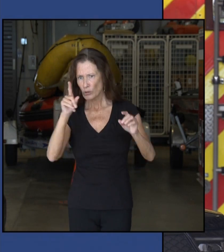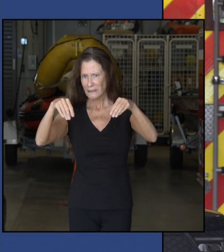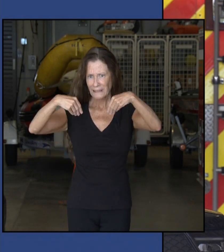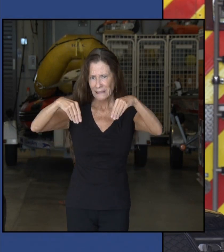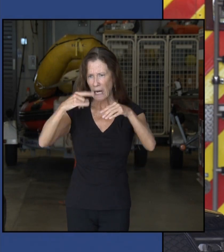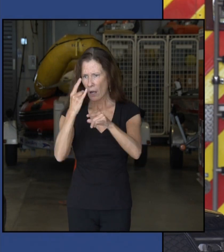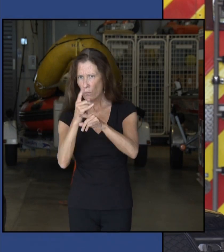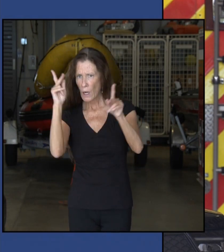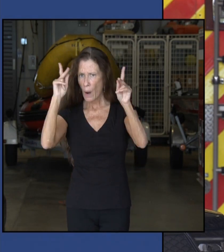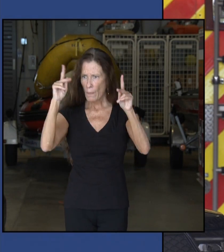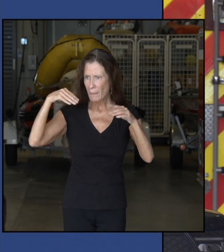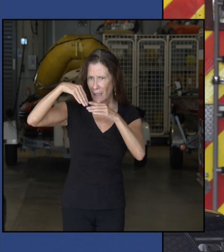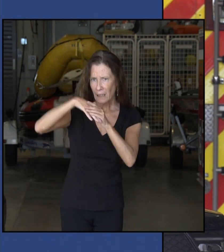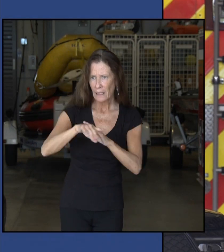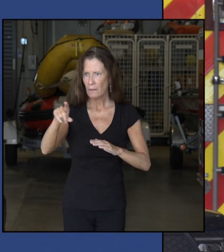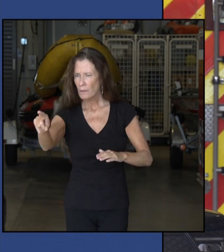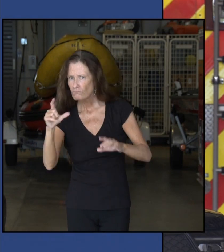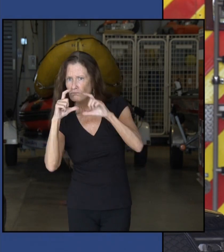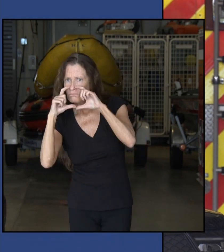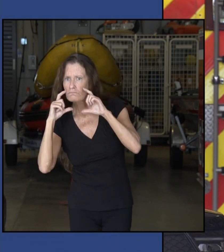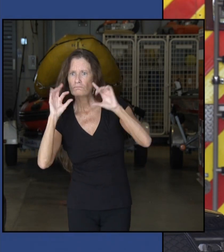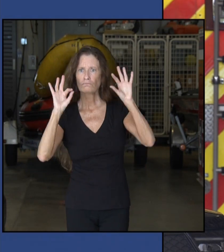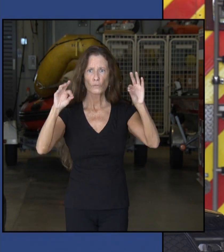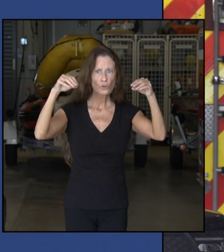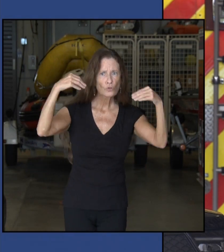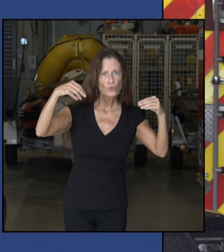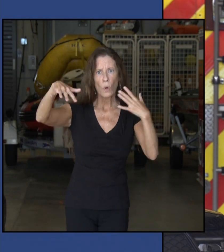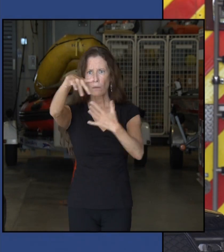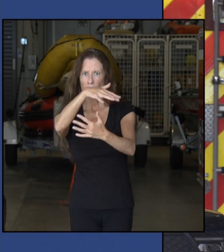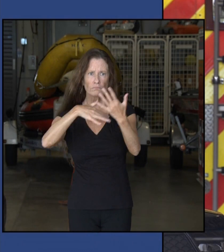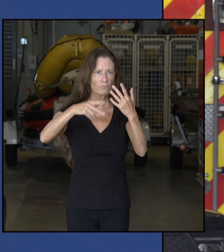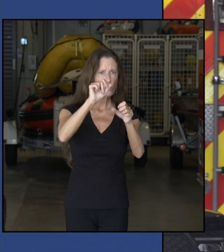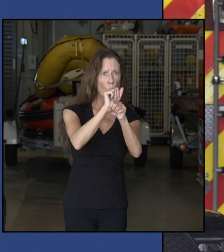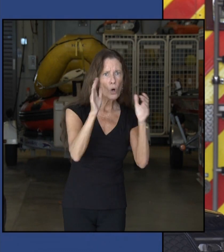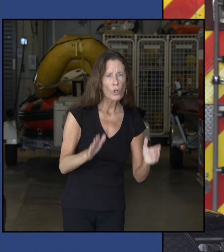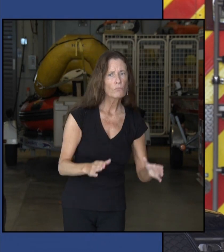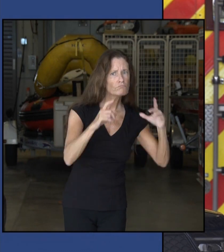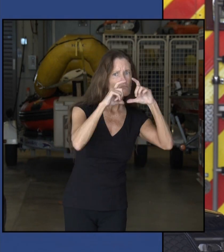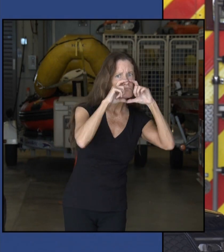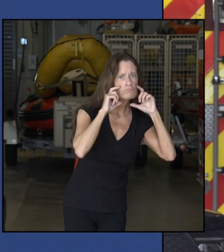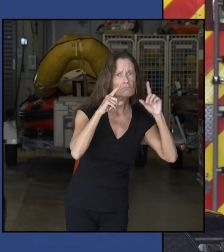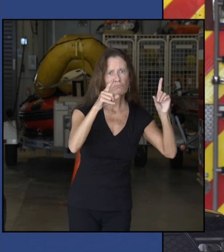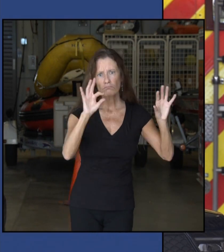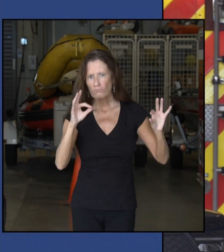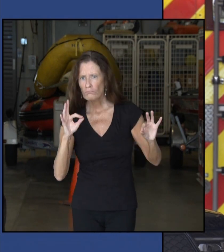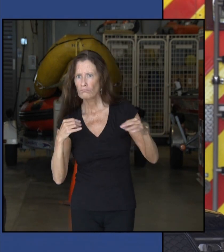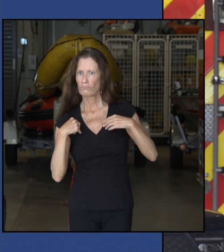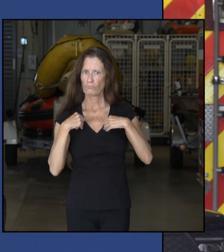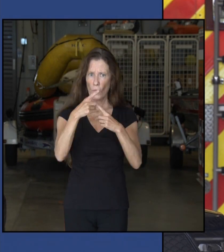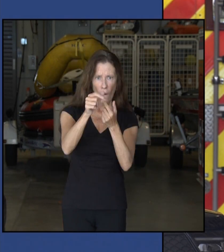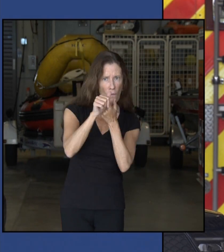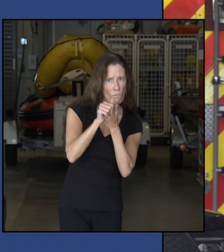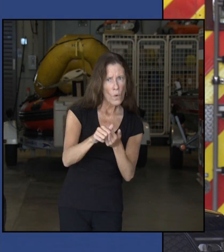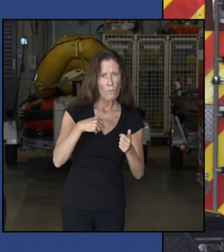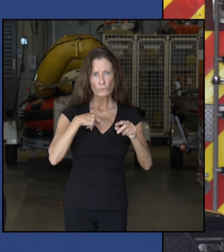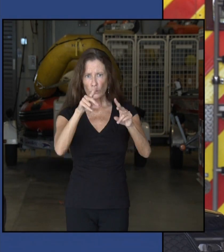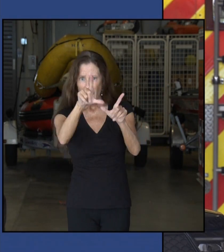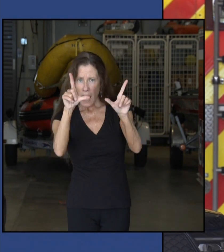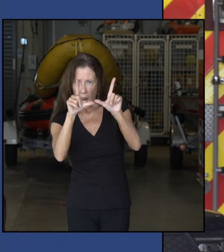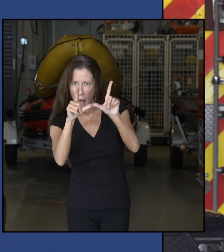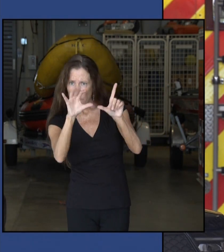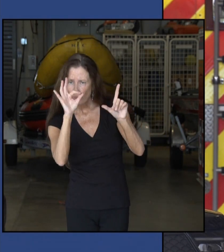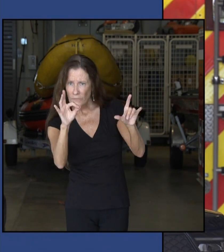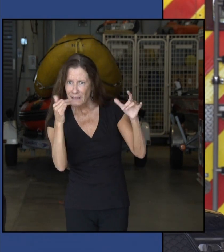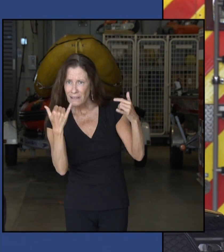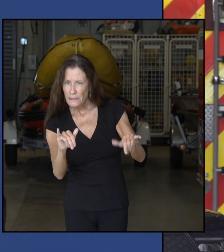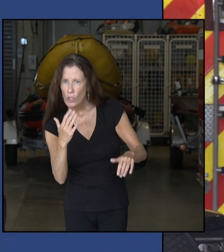a unique role in monitoring and enforcing compliance related to licensing. The role of our liquor control enforcement officers is